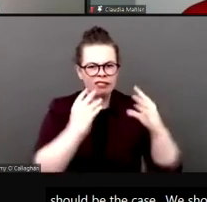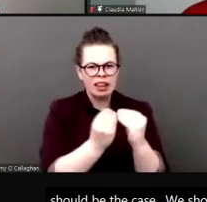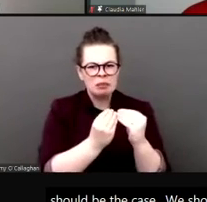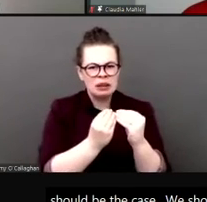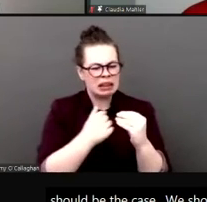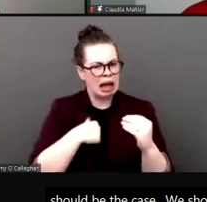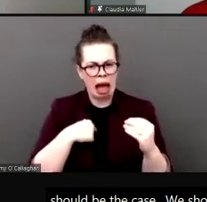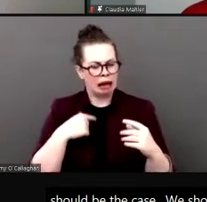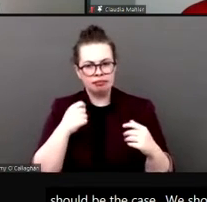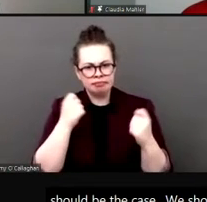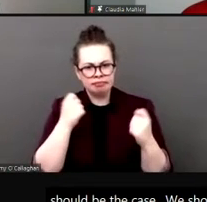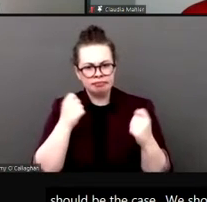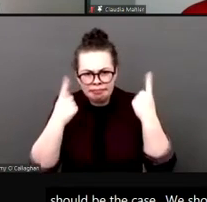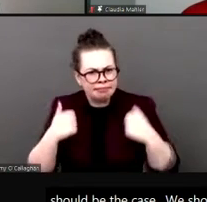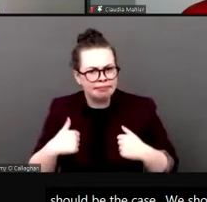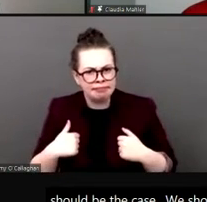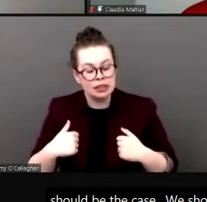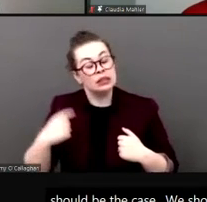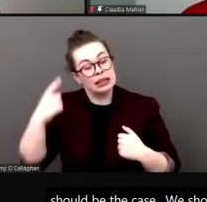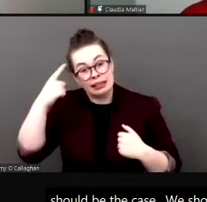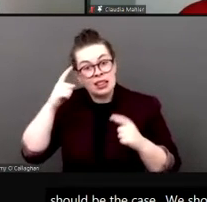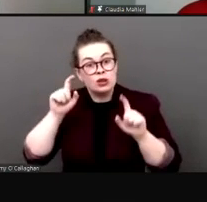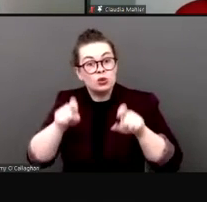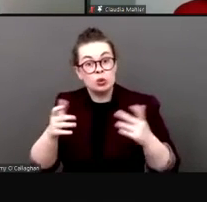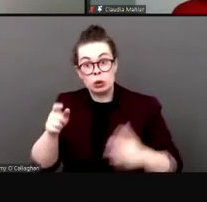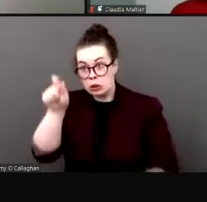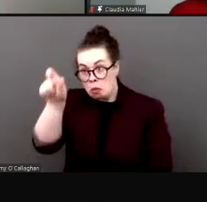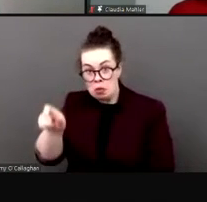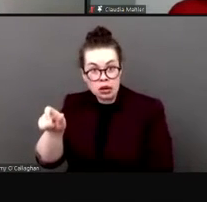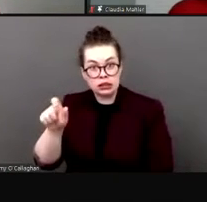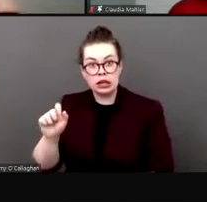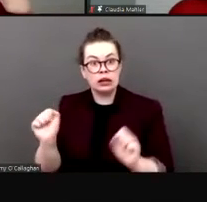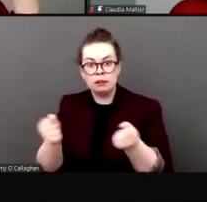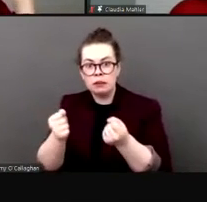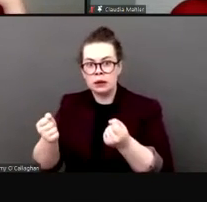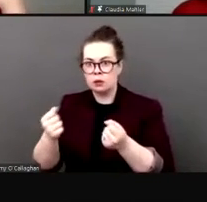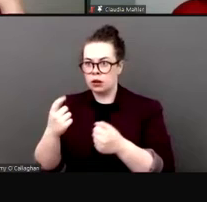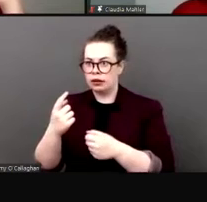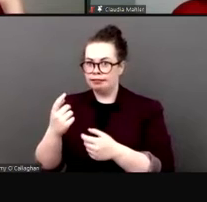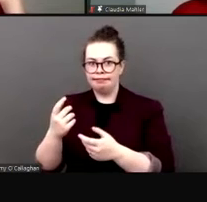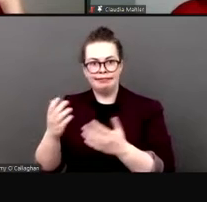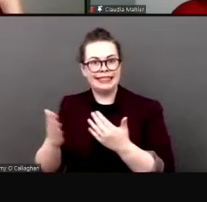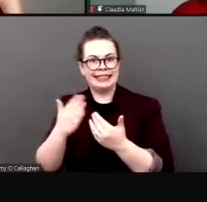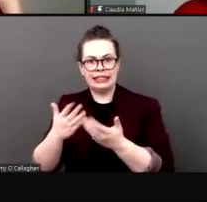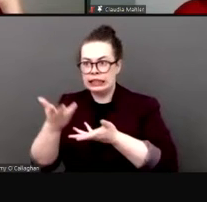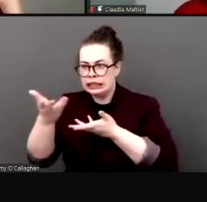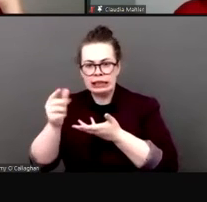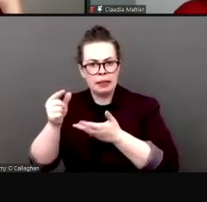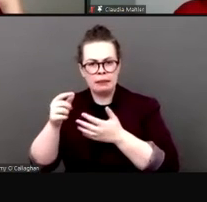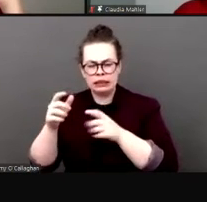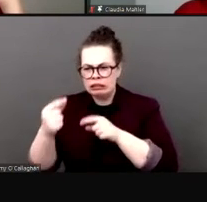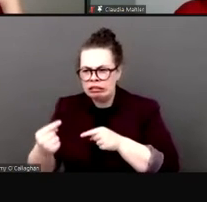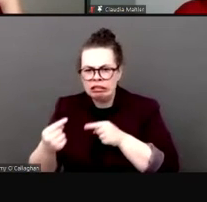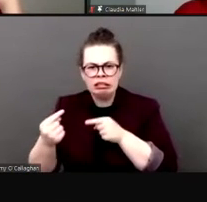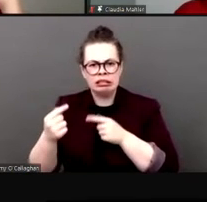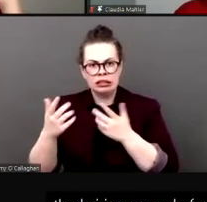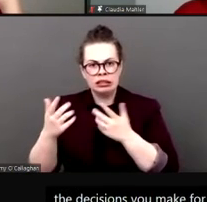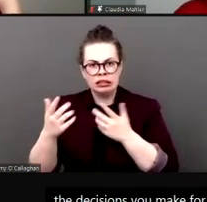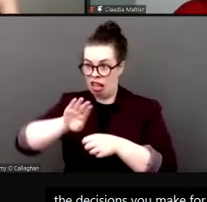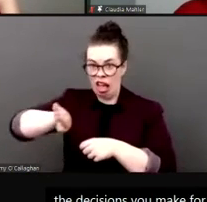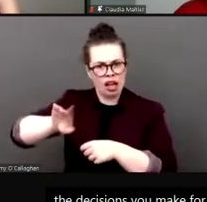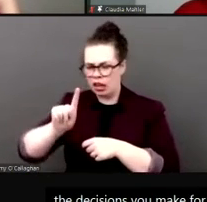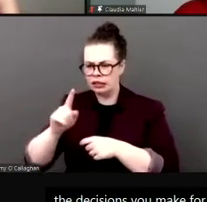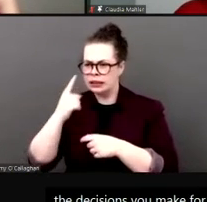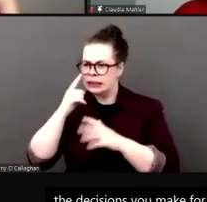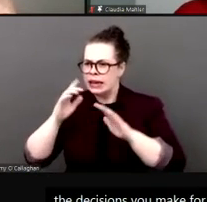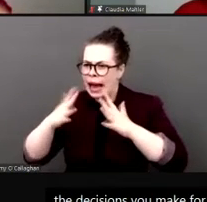make the decisions you make for yourself? And actually, some of the smaller ones are the more important ones over time, like